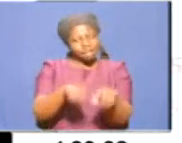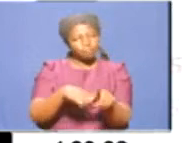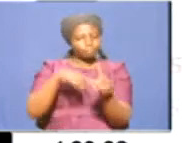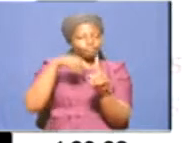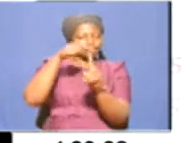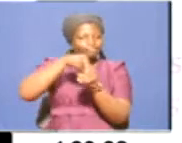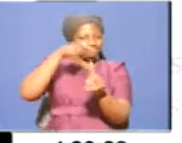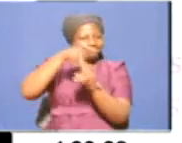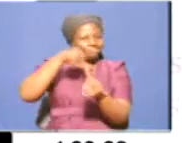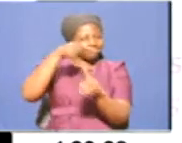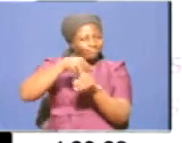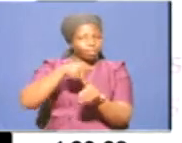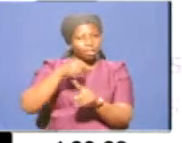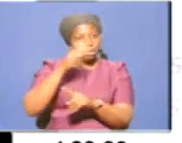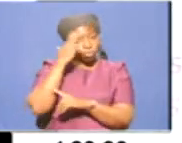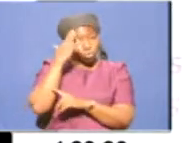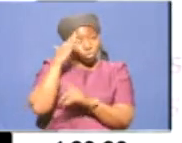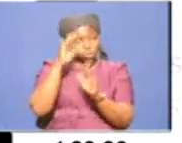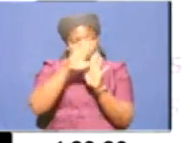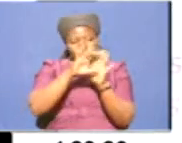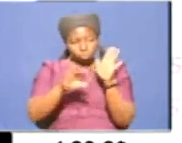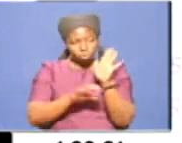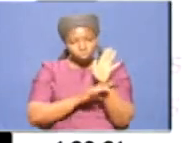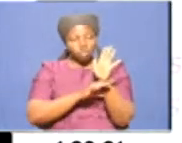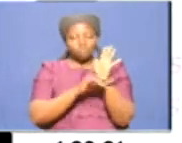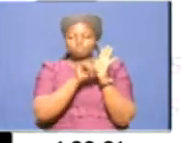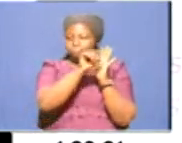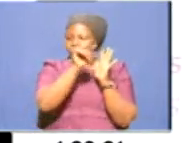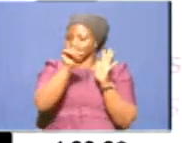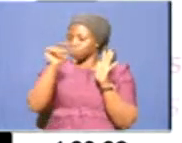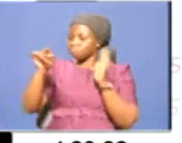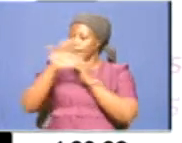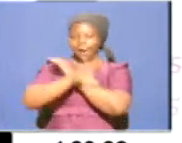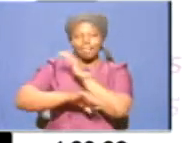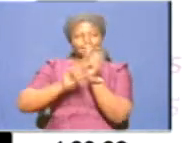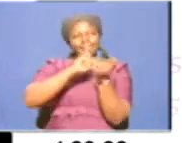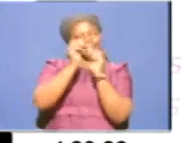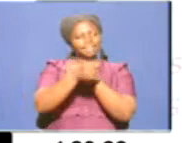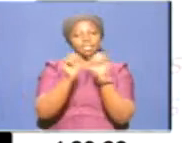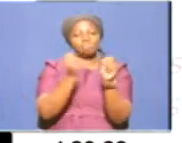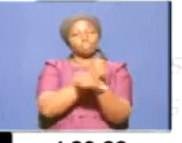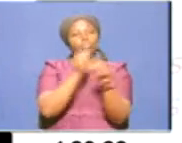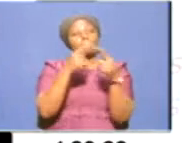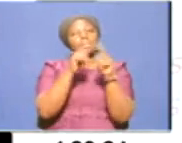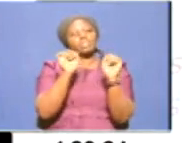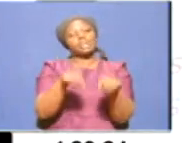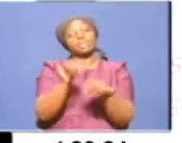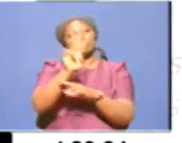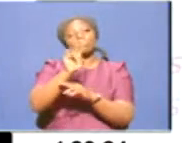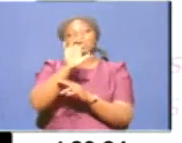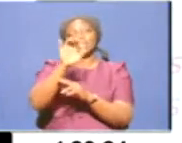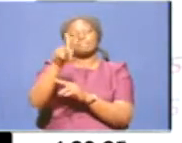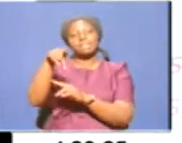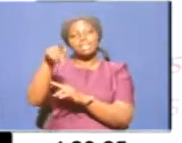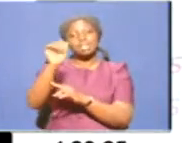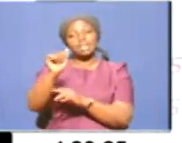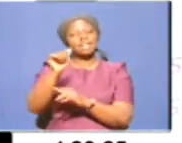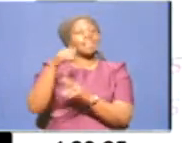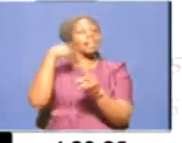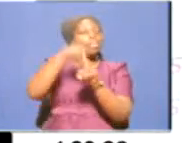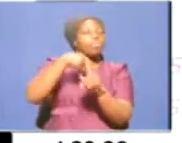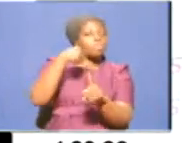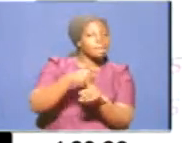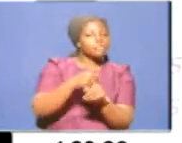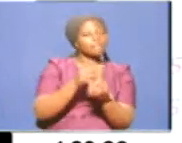lobby. We know we cannot change constitutions of countries, but we can use CPA to lobby and basically, you know, push our own agenda